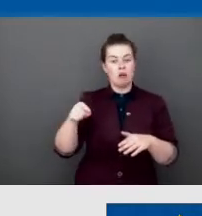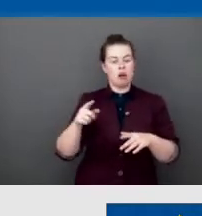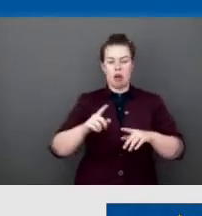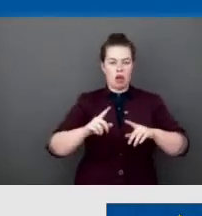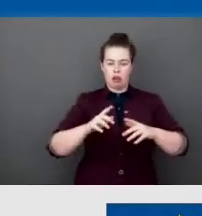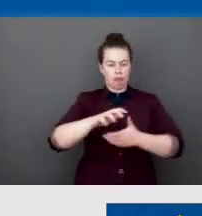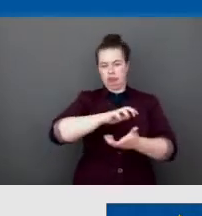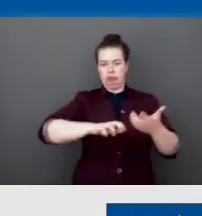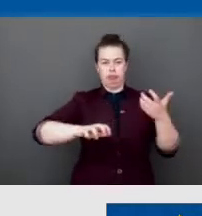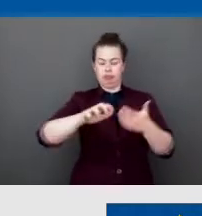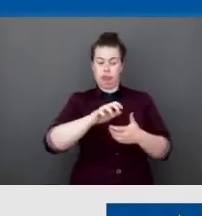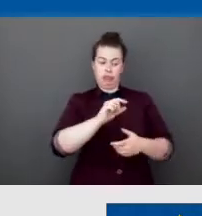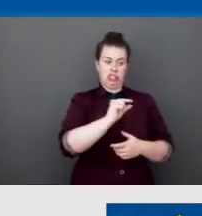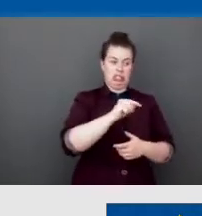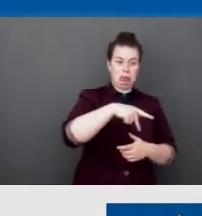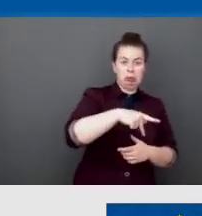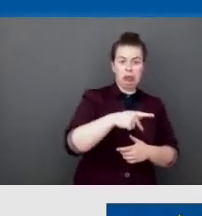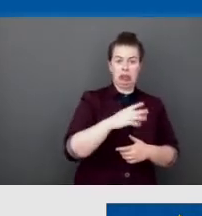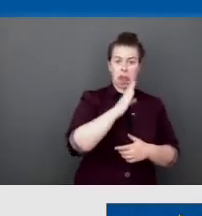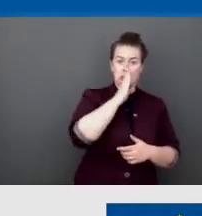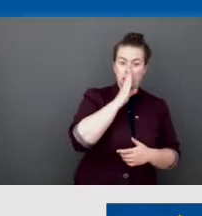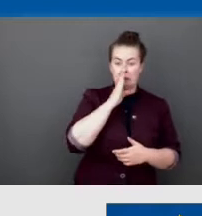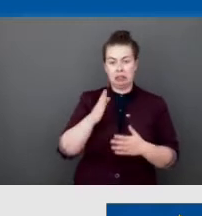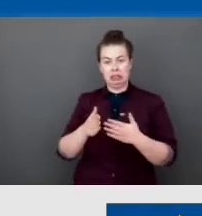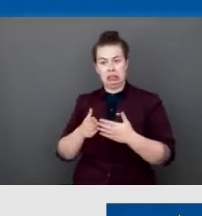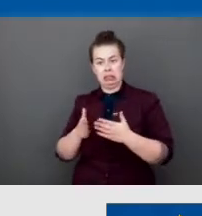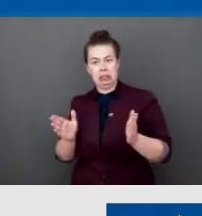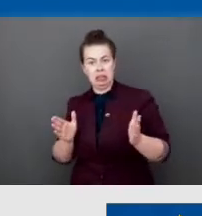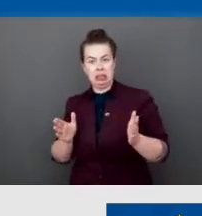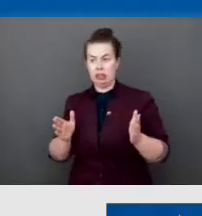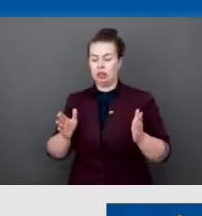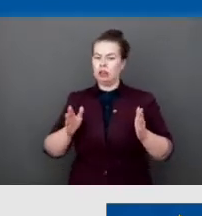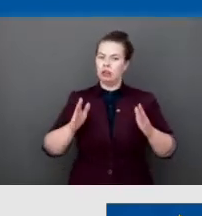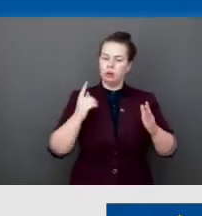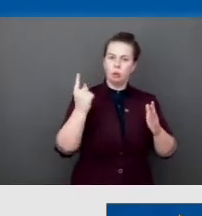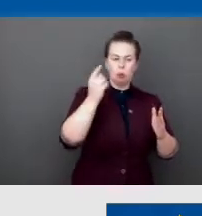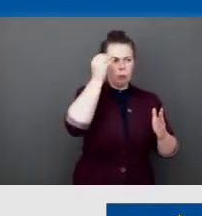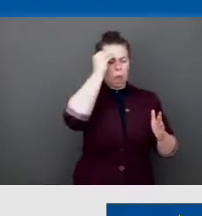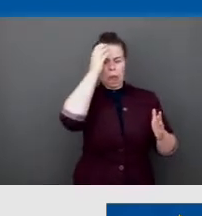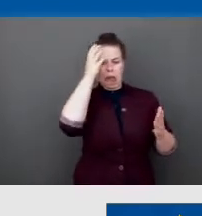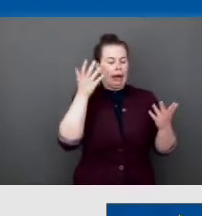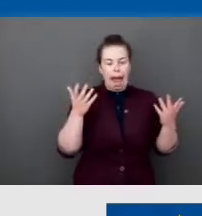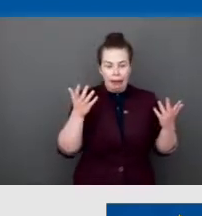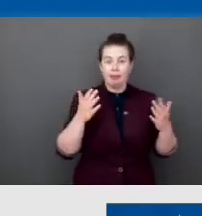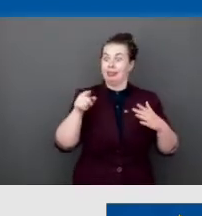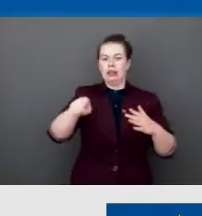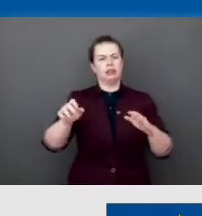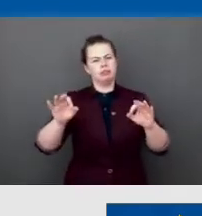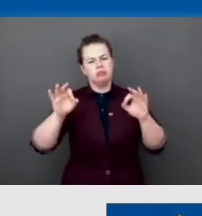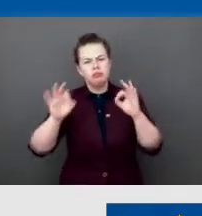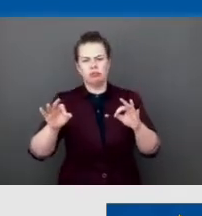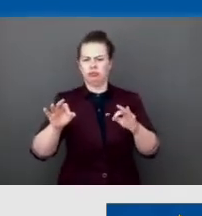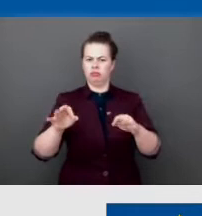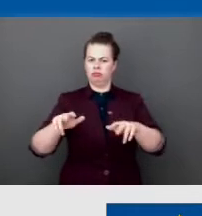otherwise fragmented network of different public and private health providers, primarily specialists,